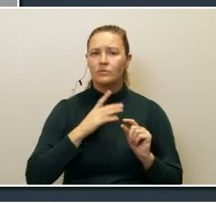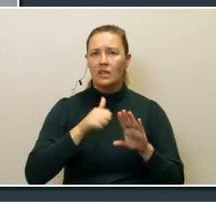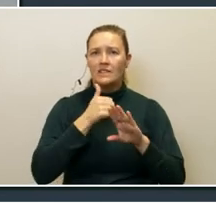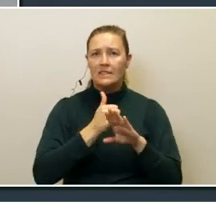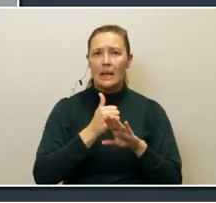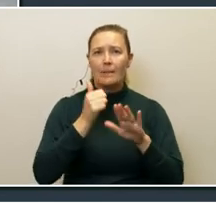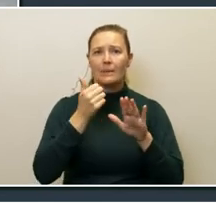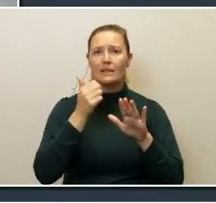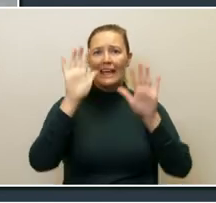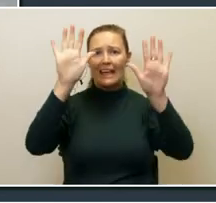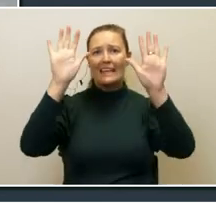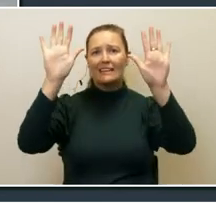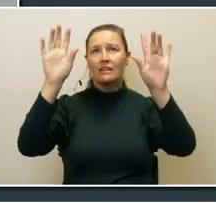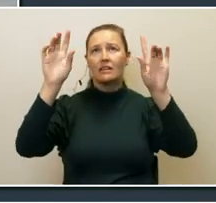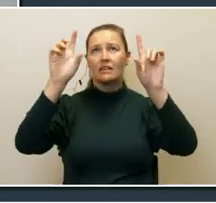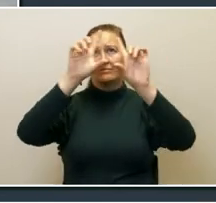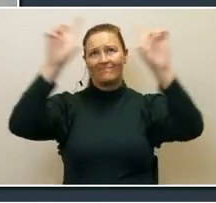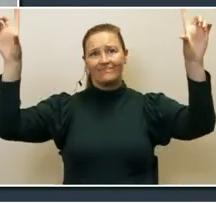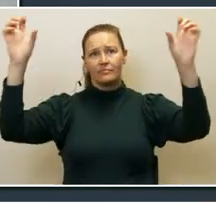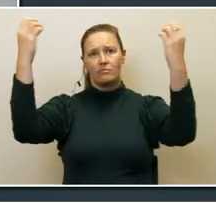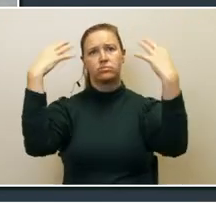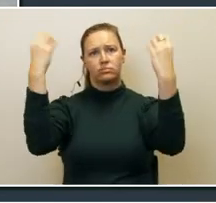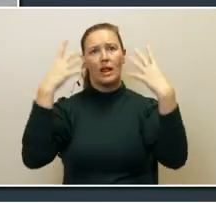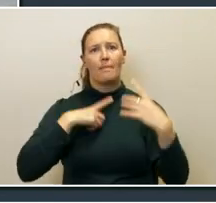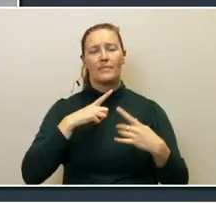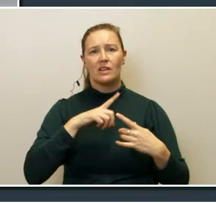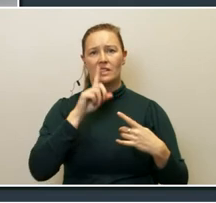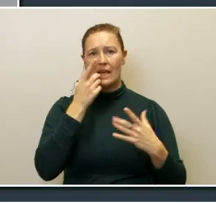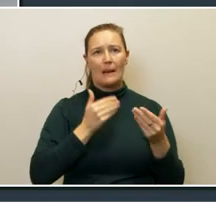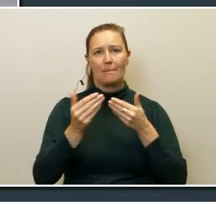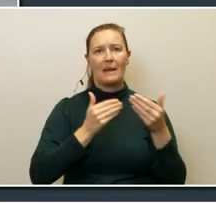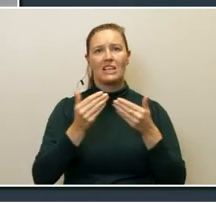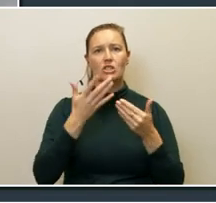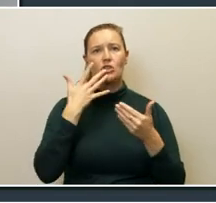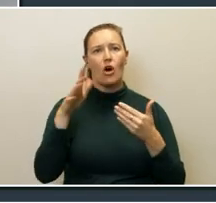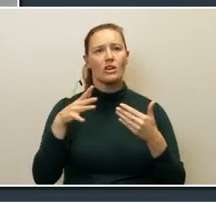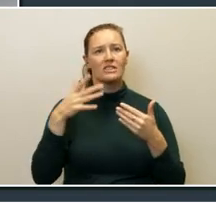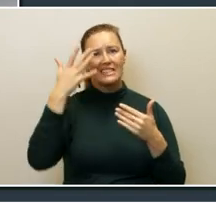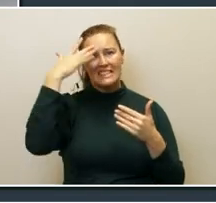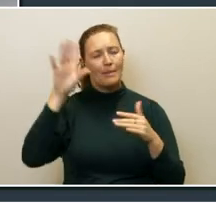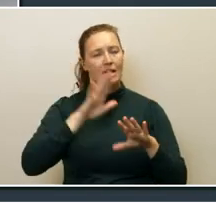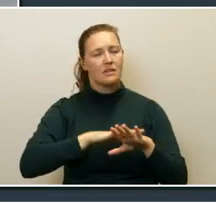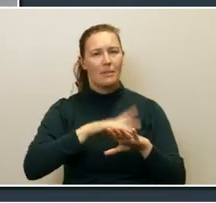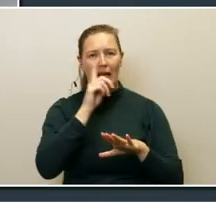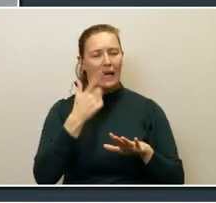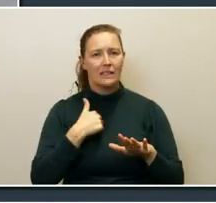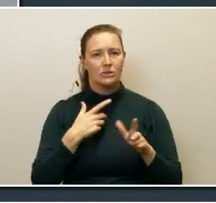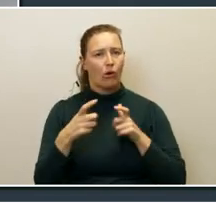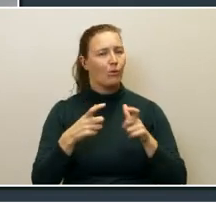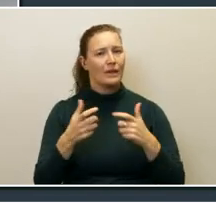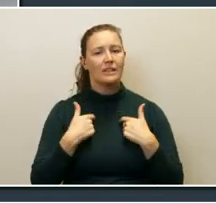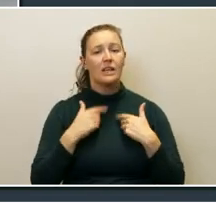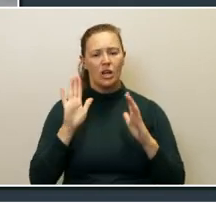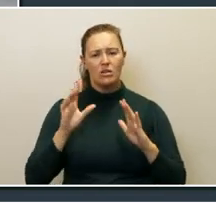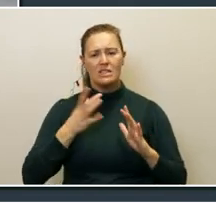pump in simply because I can't take hot summers. And we had to pay for that. It was